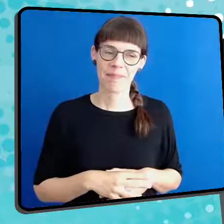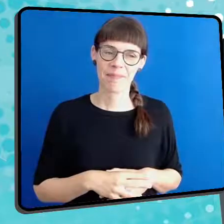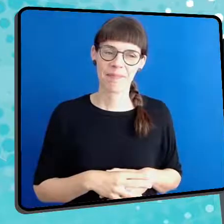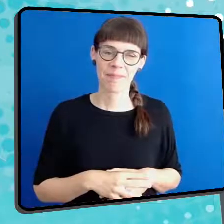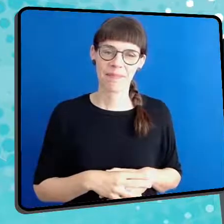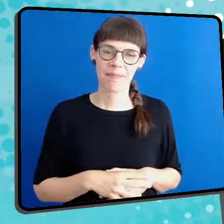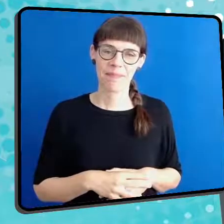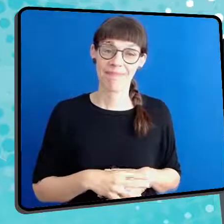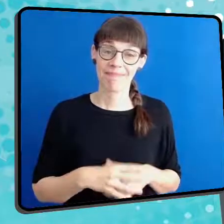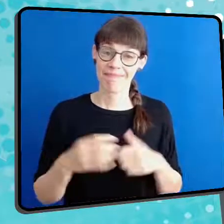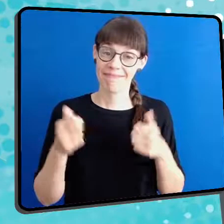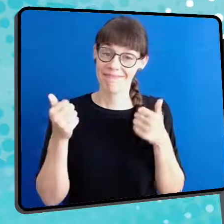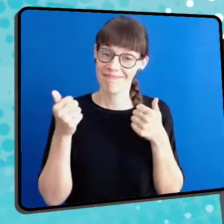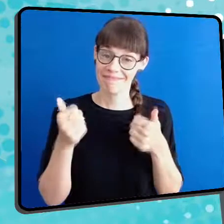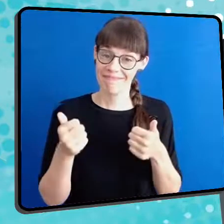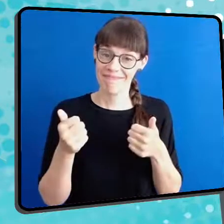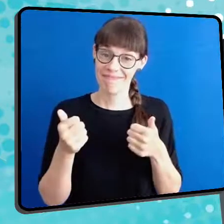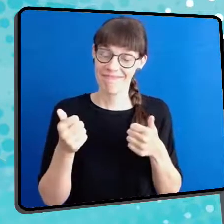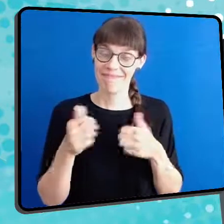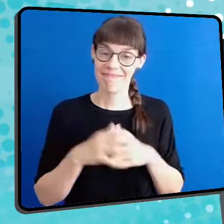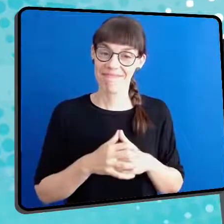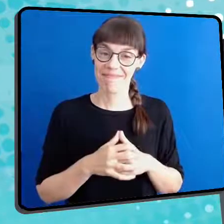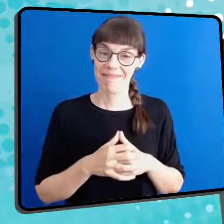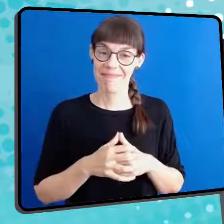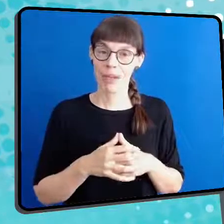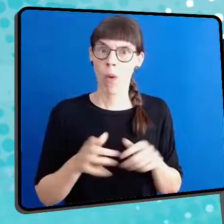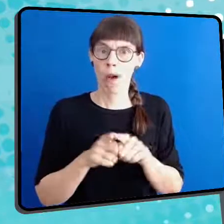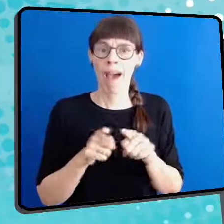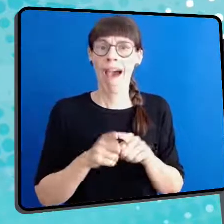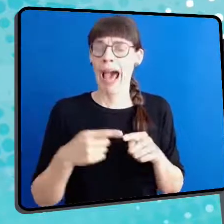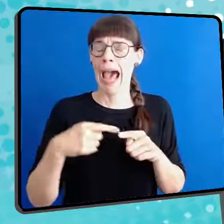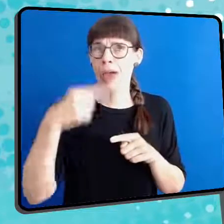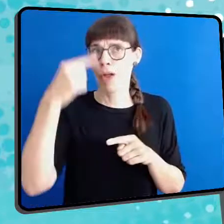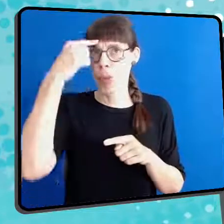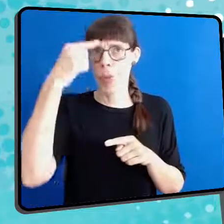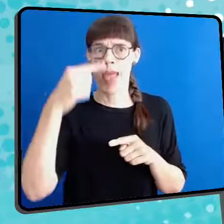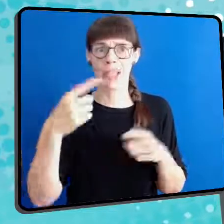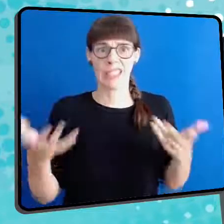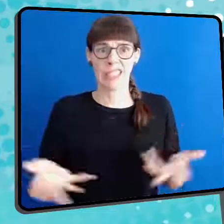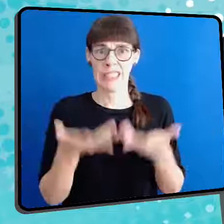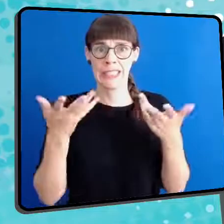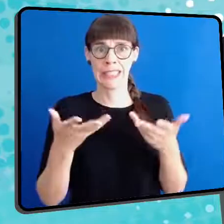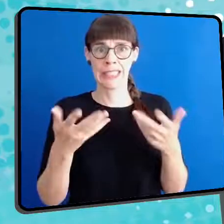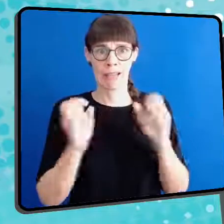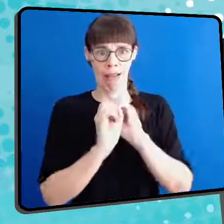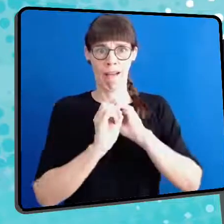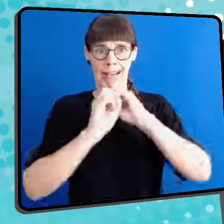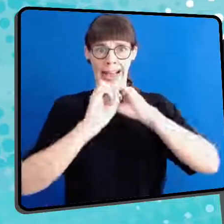Wonderful. I remember it was really restricted and easy. That's the one thing I remember.